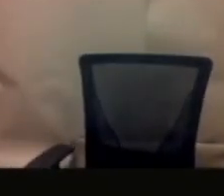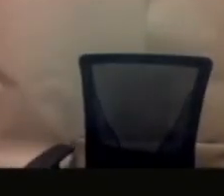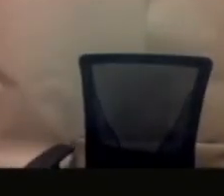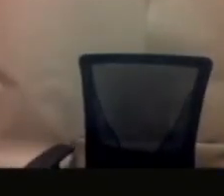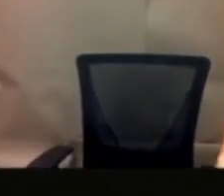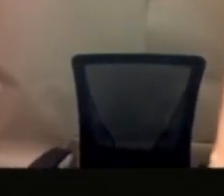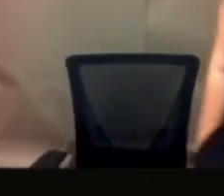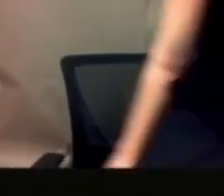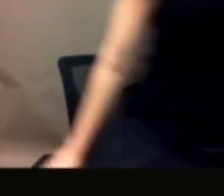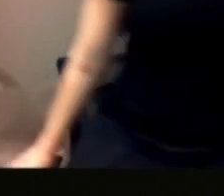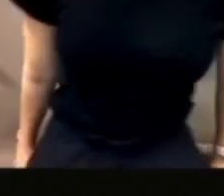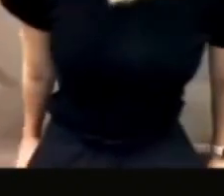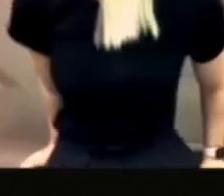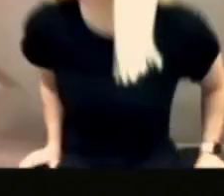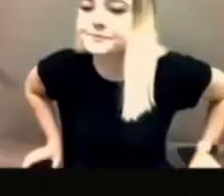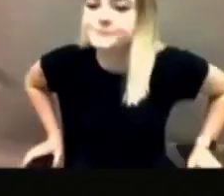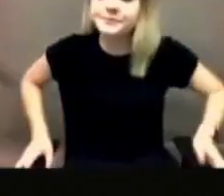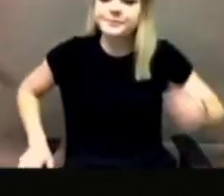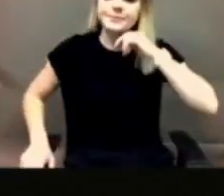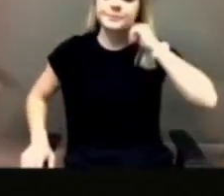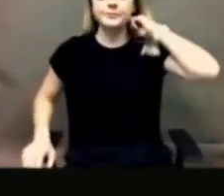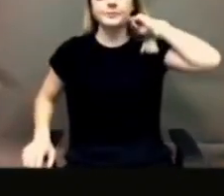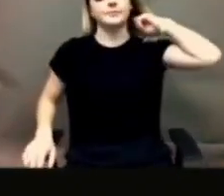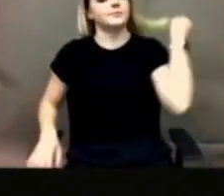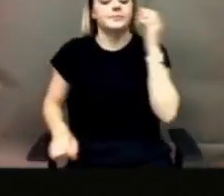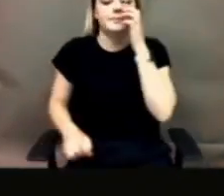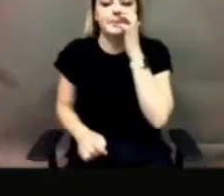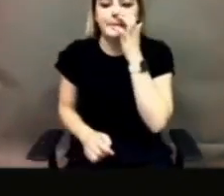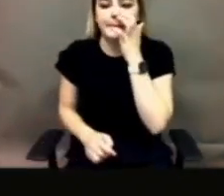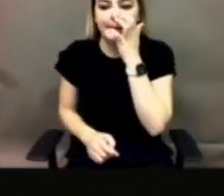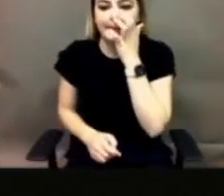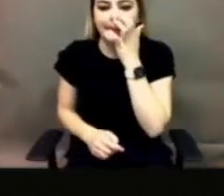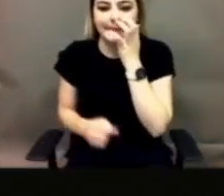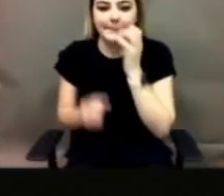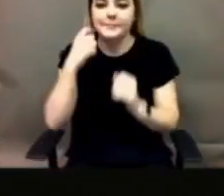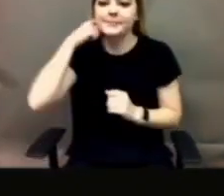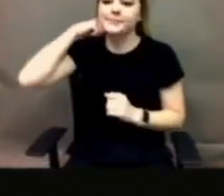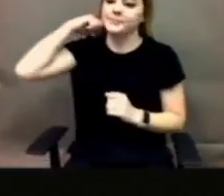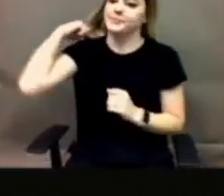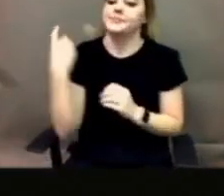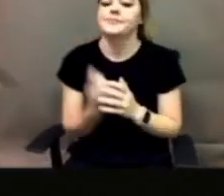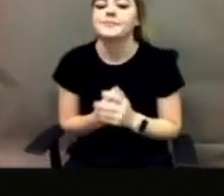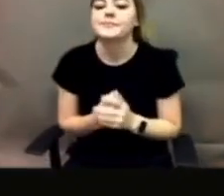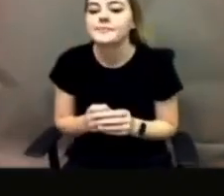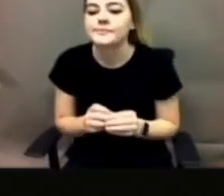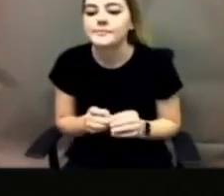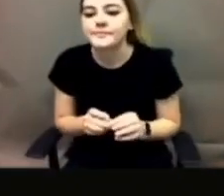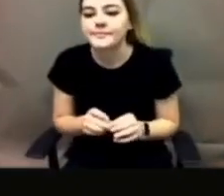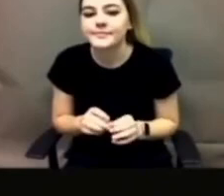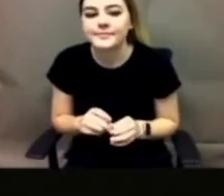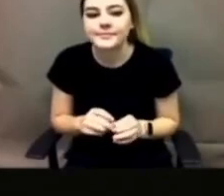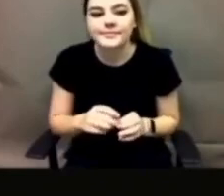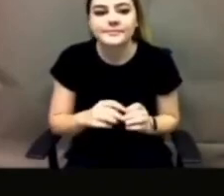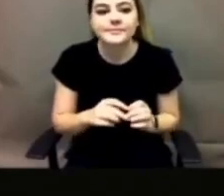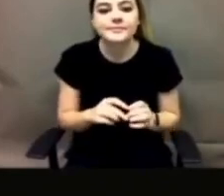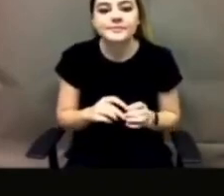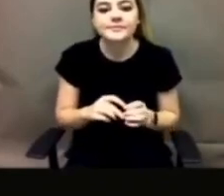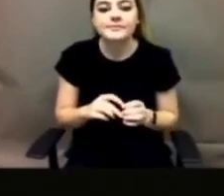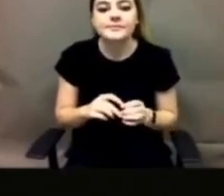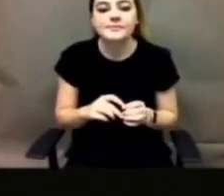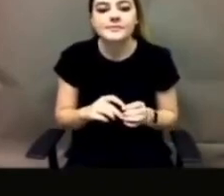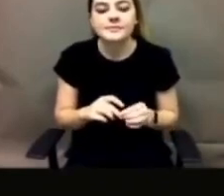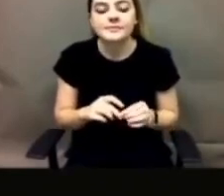Coley says he just shows Makey Makey to students and gets out of the way. That's awesome. And I think getting out of the way is important,